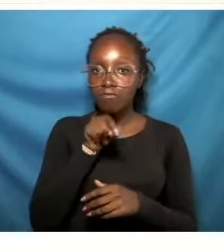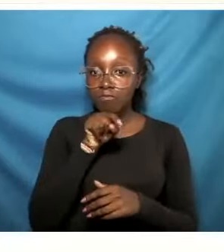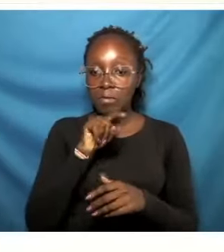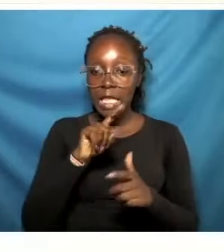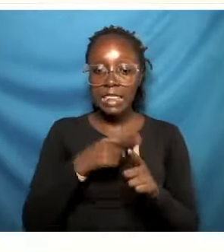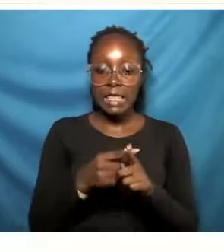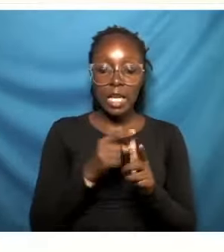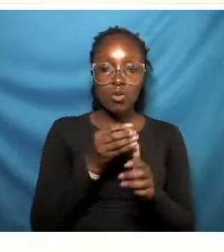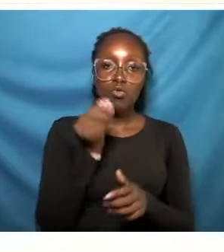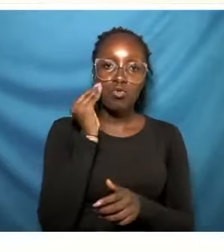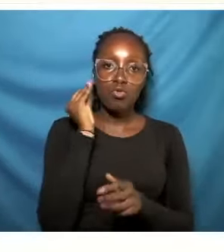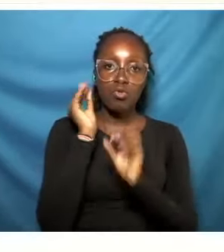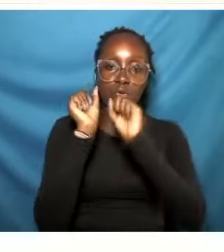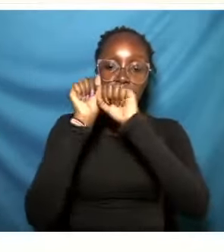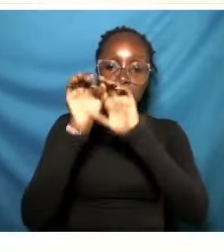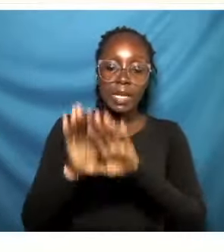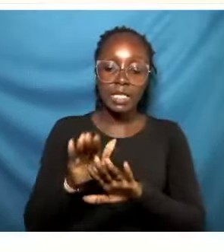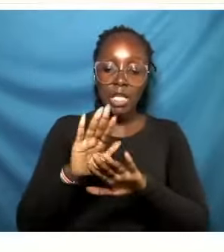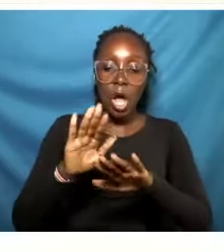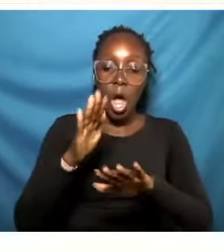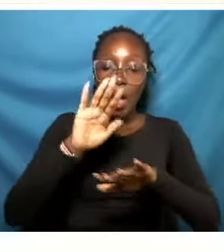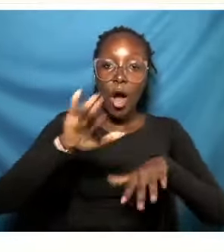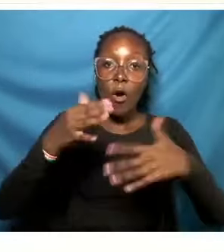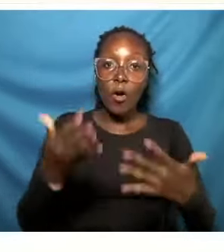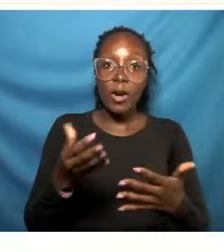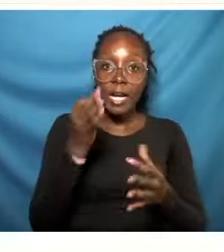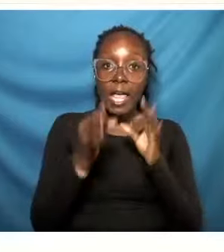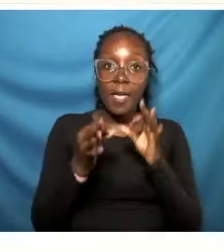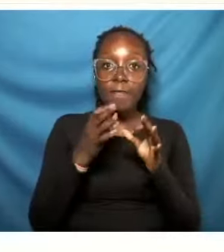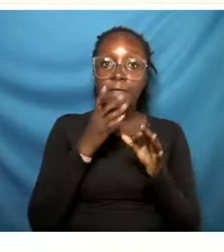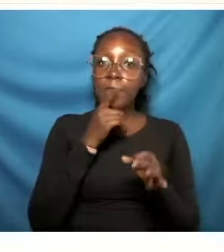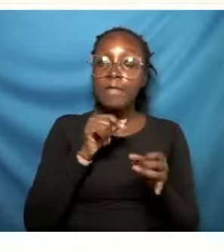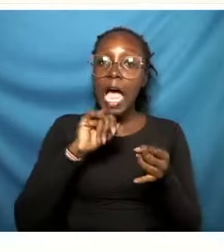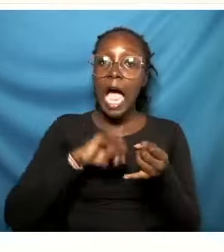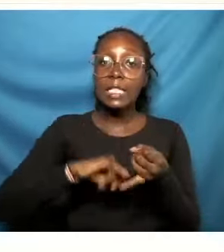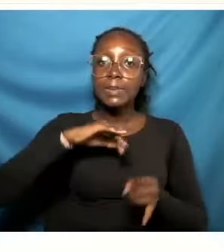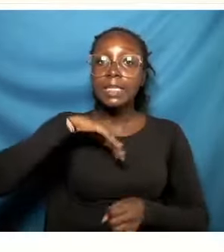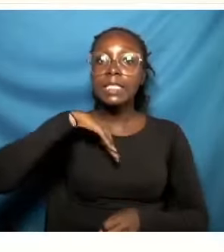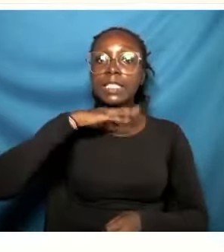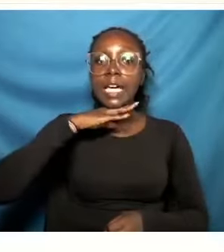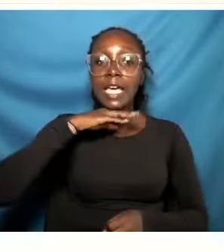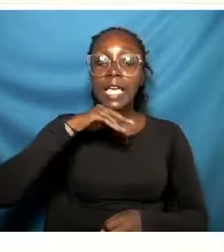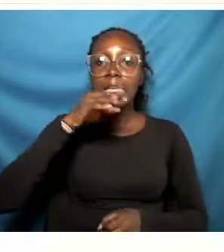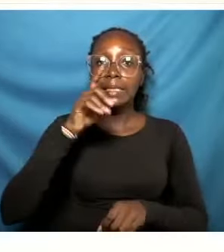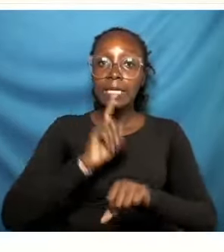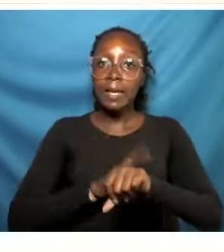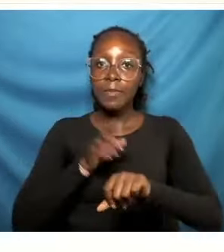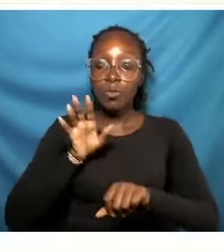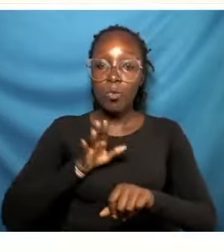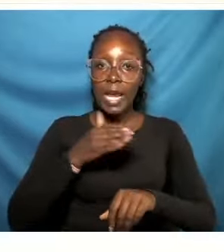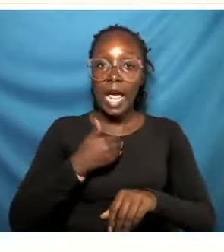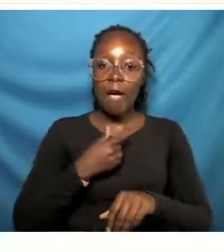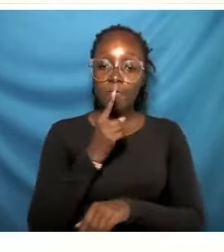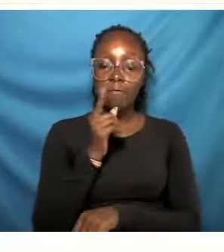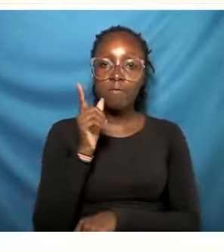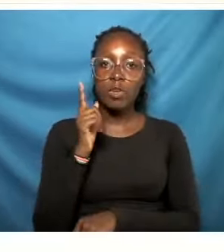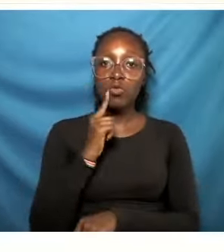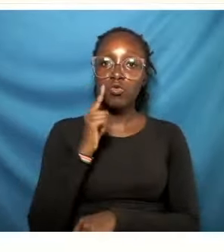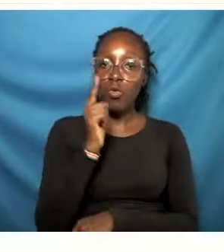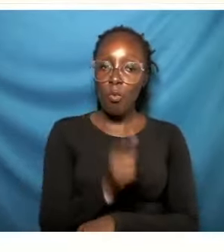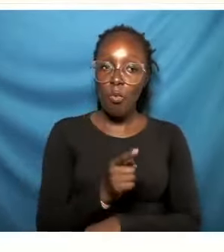many teachings. If your husband dies as a woman, there's this order that you must follow for you to be